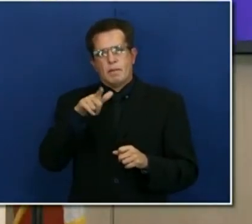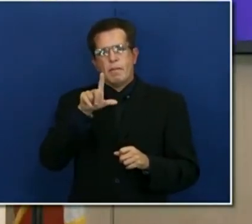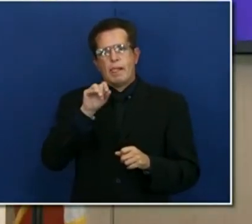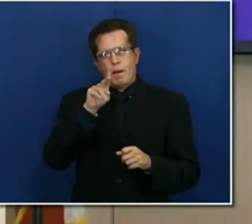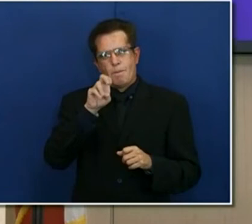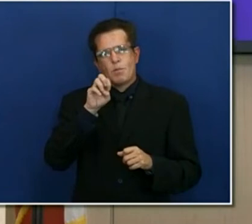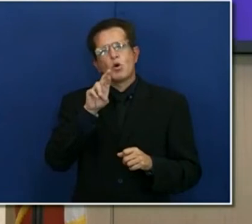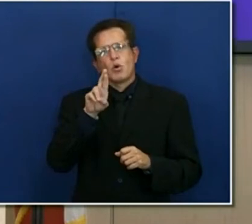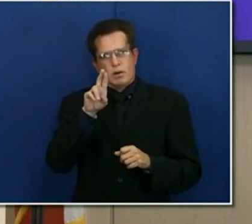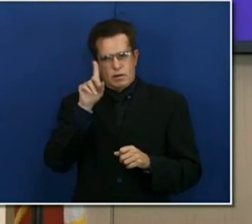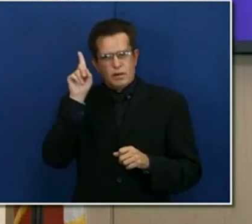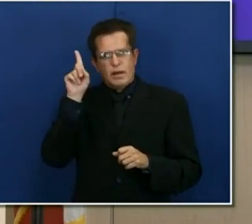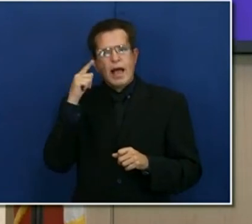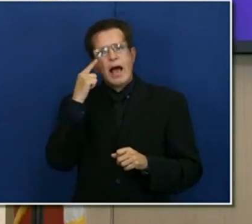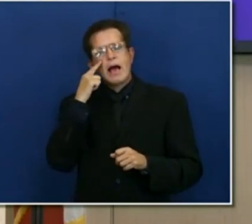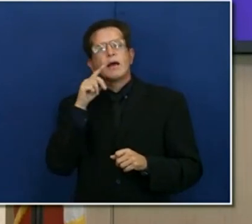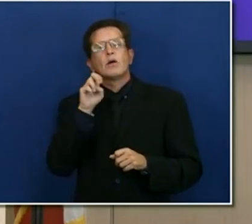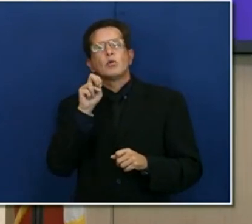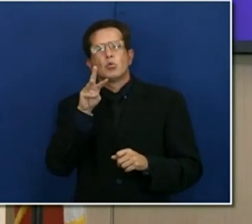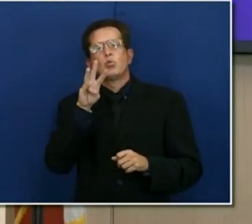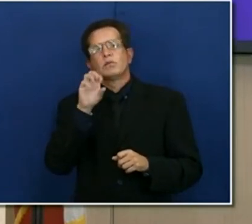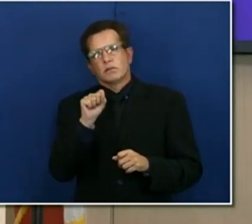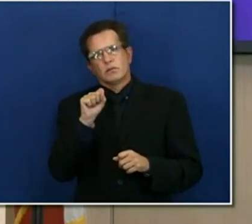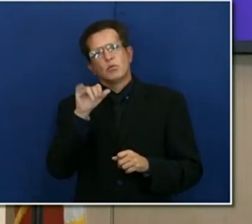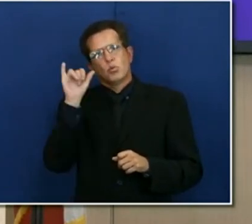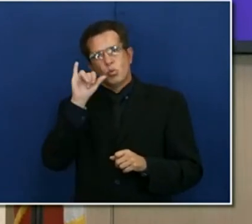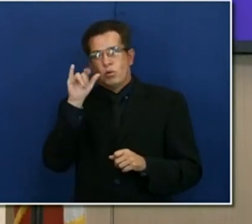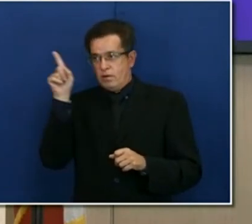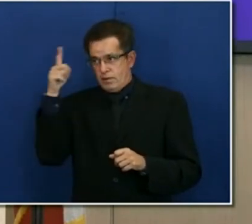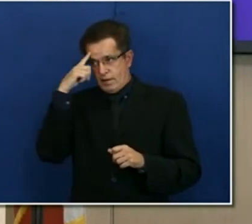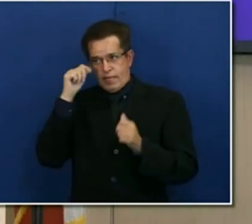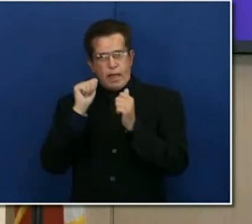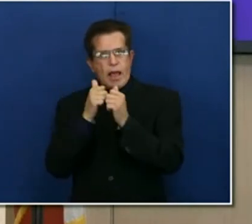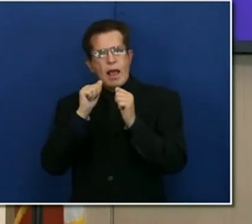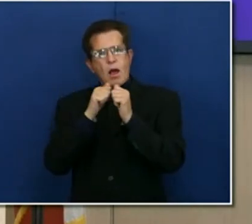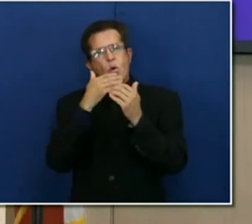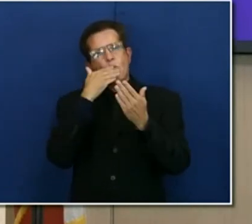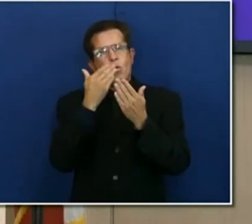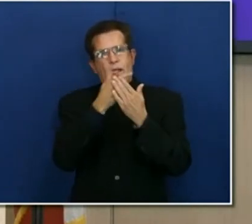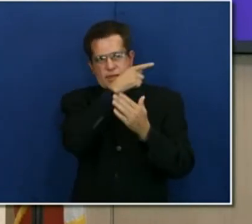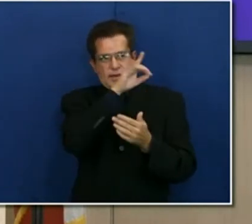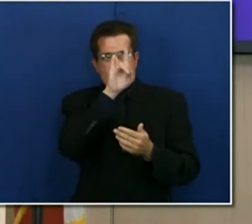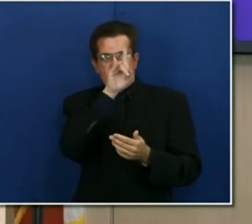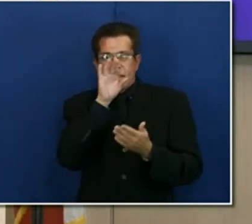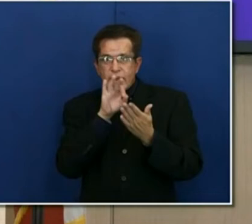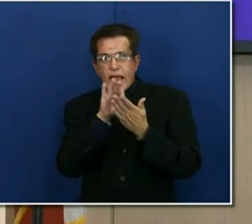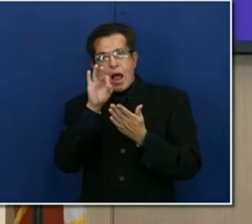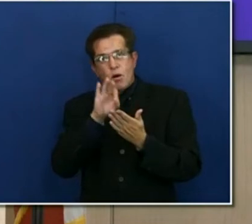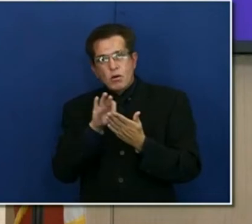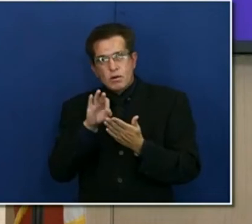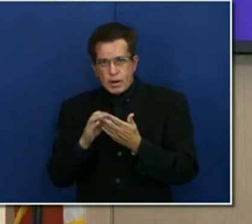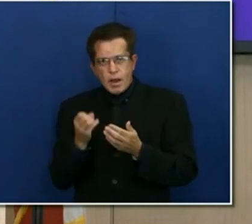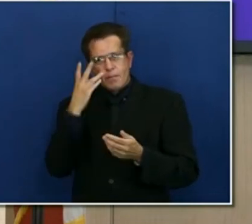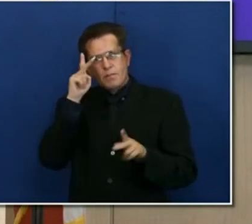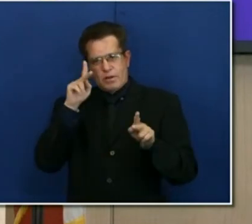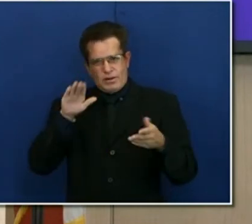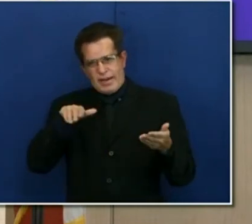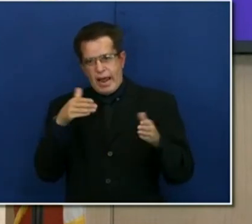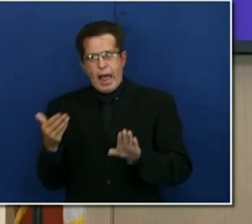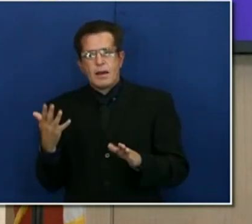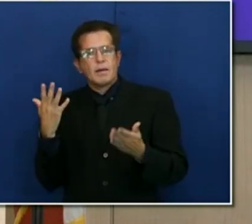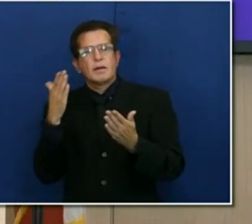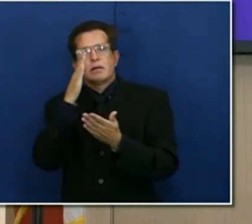She's asking, how well do you think the county has captured the greater loss of life tied to the pandemic, meaning people who have died due to